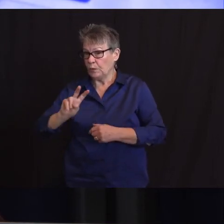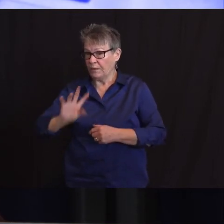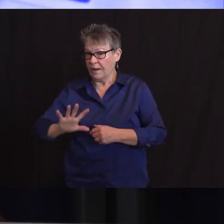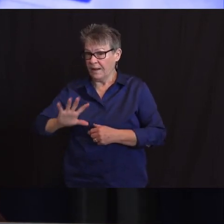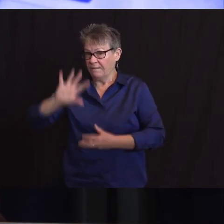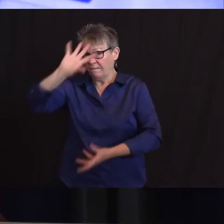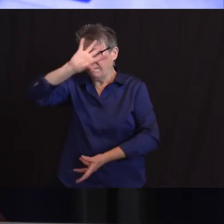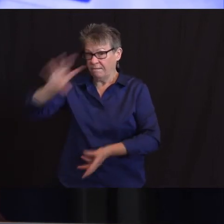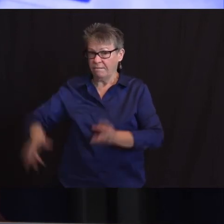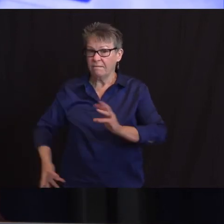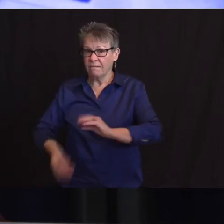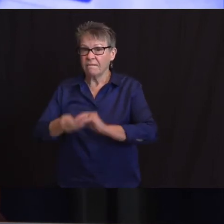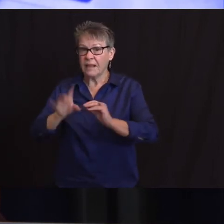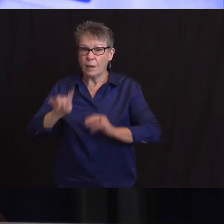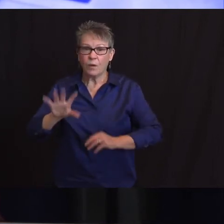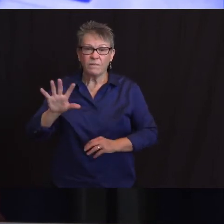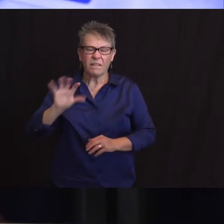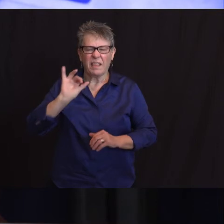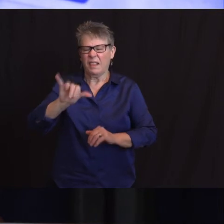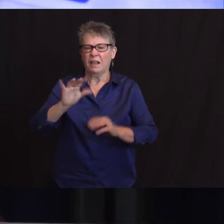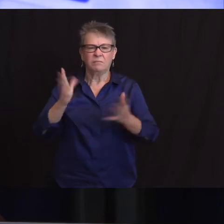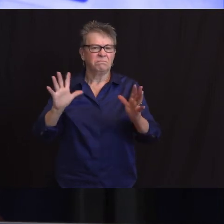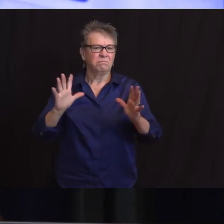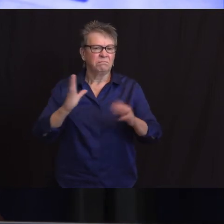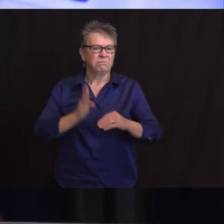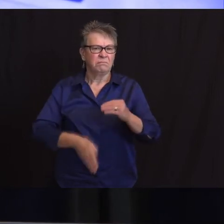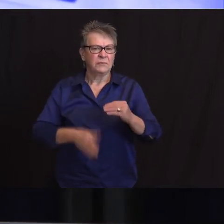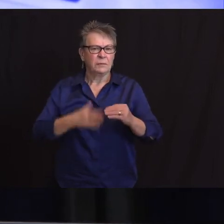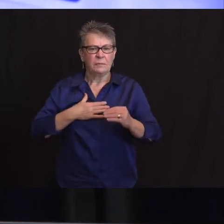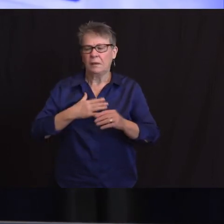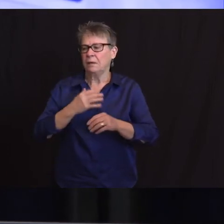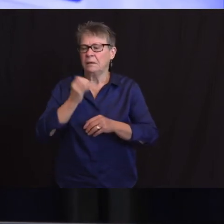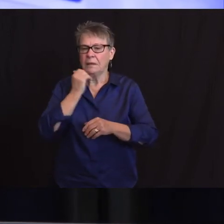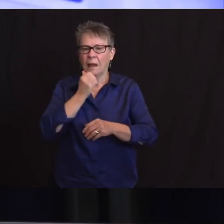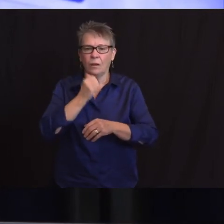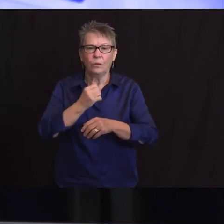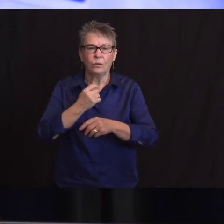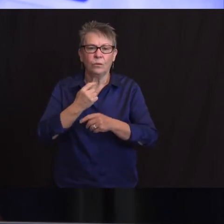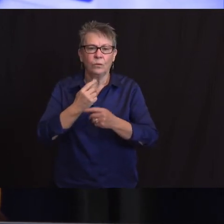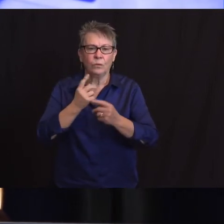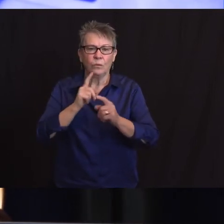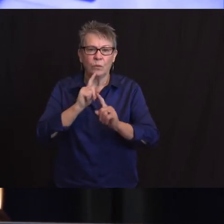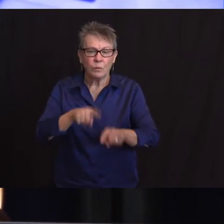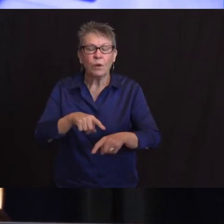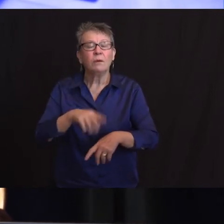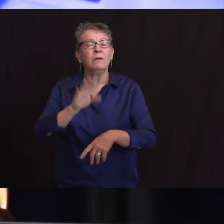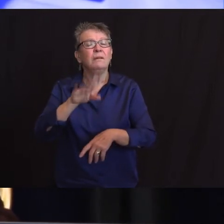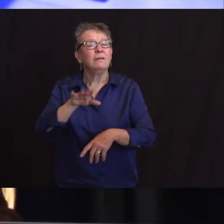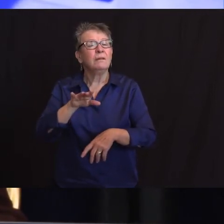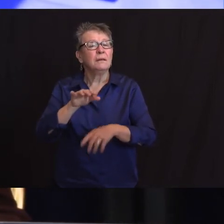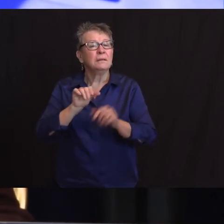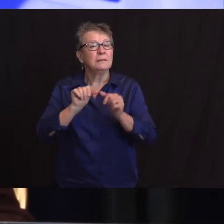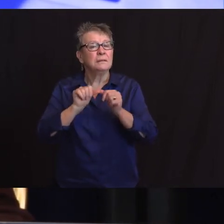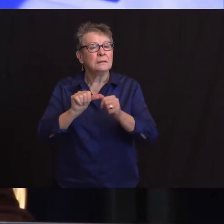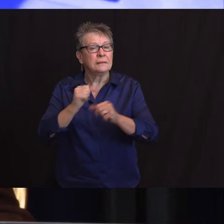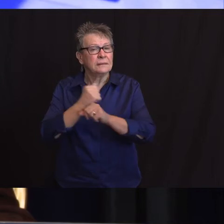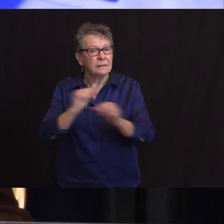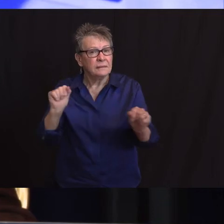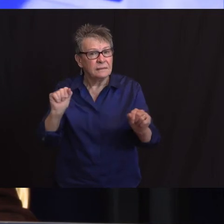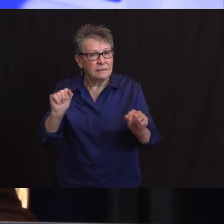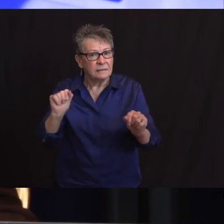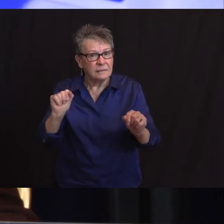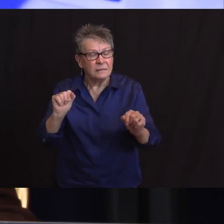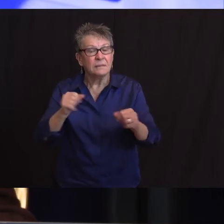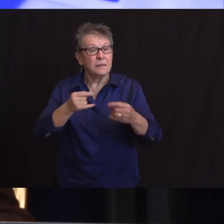concludes my daily report. As always, stay safe, continue to mask up, social distance, stay home. When you're sick, get tested.